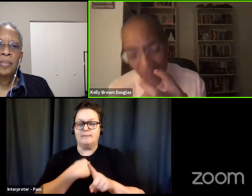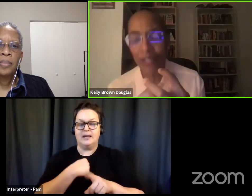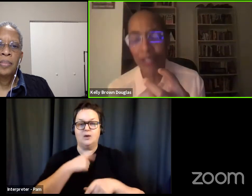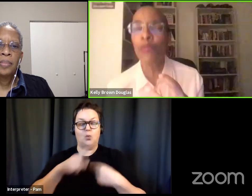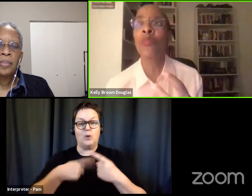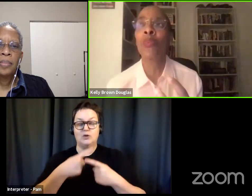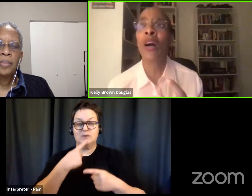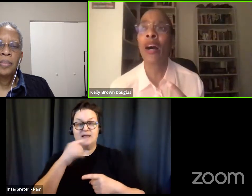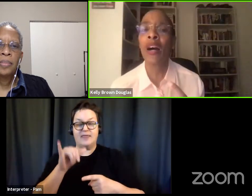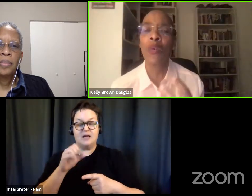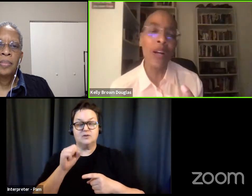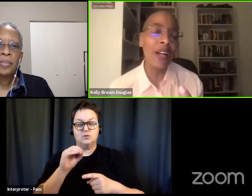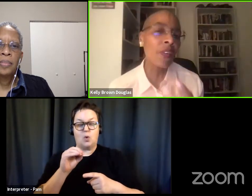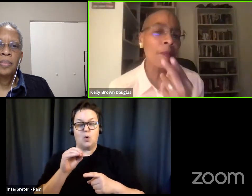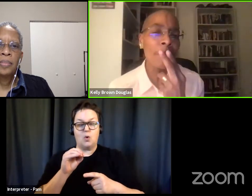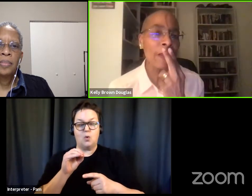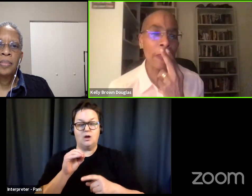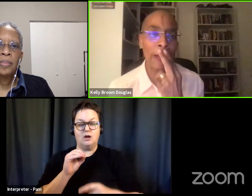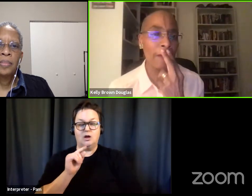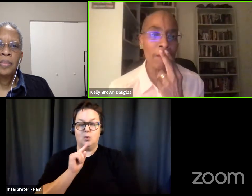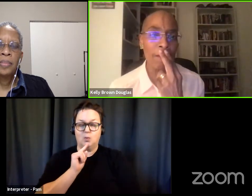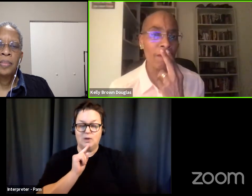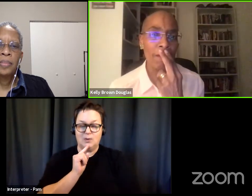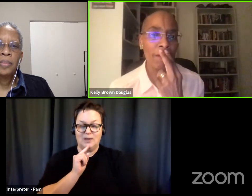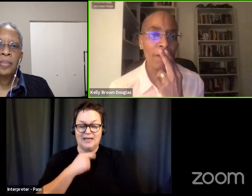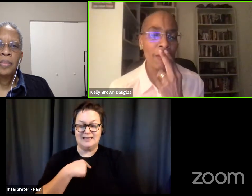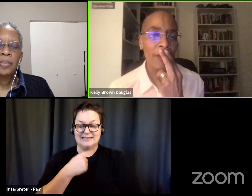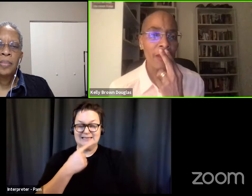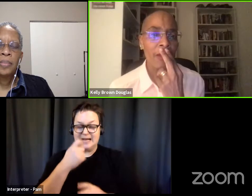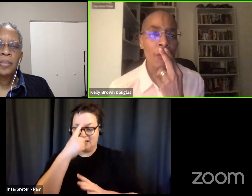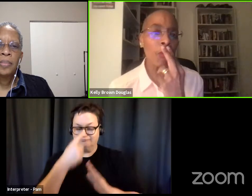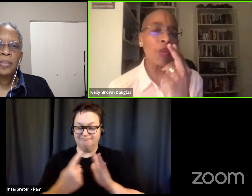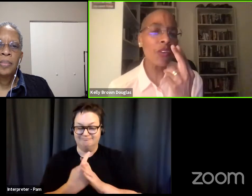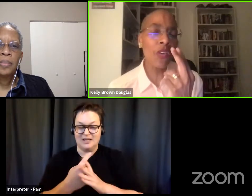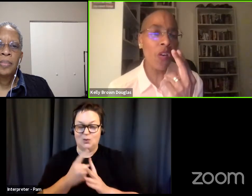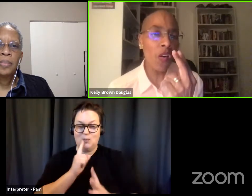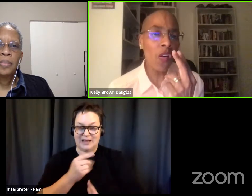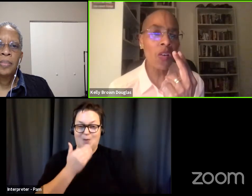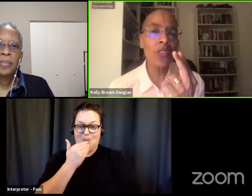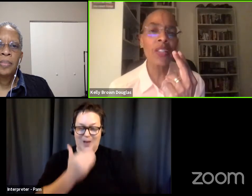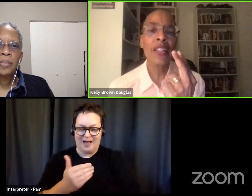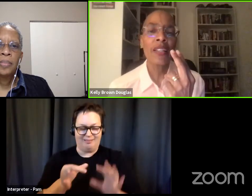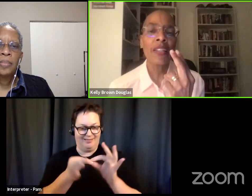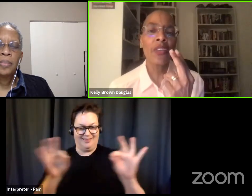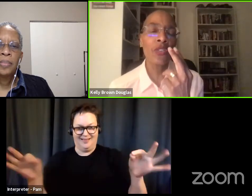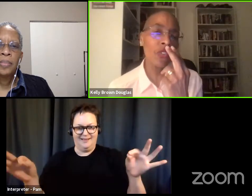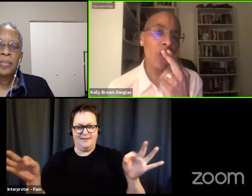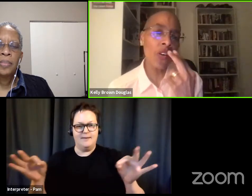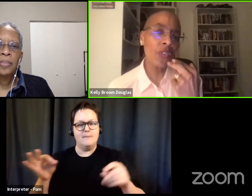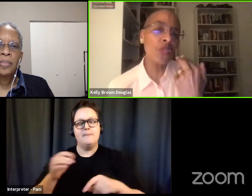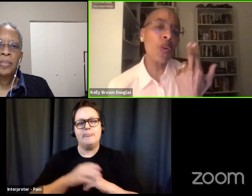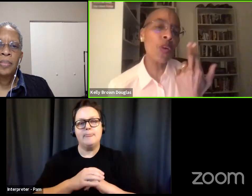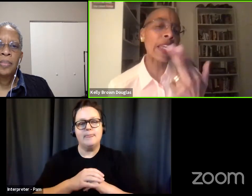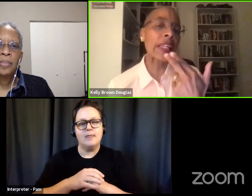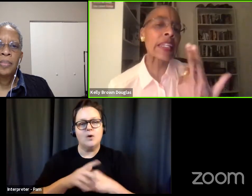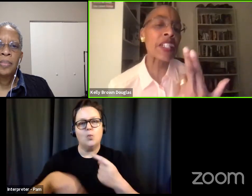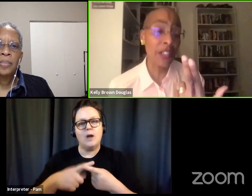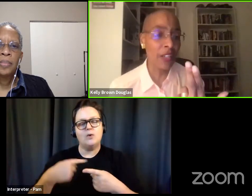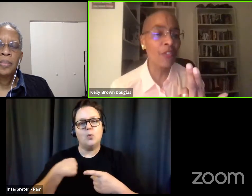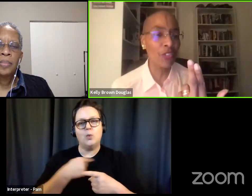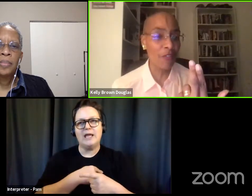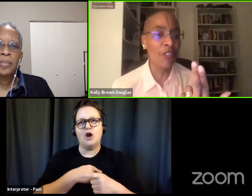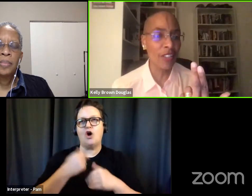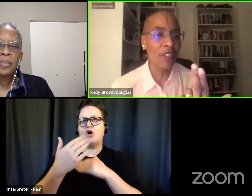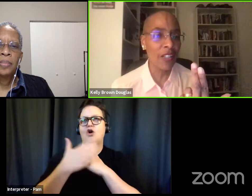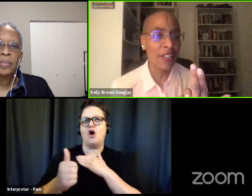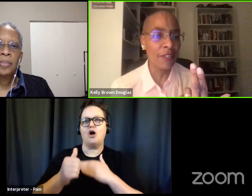you said it so critically well, that when we are called, you know, Siddhartha's recognition